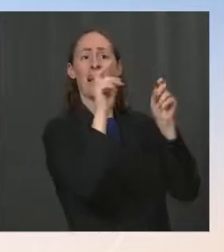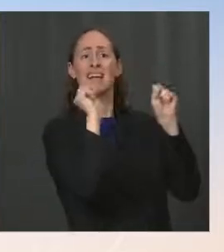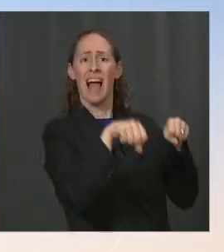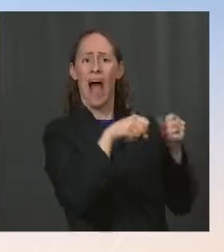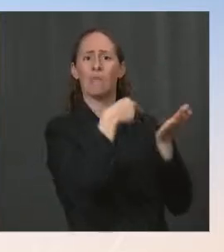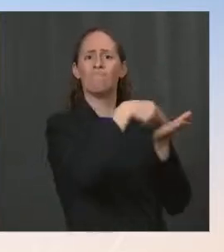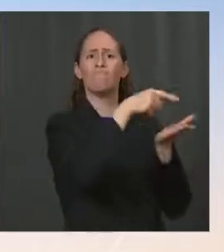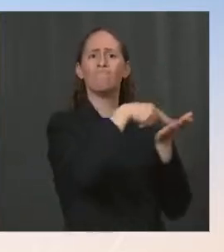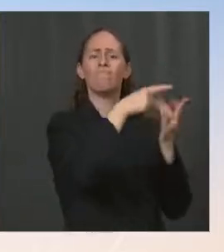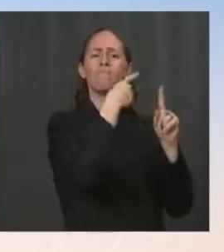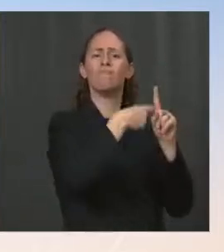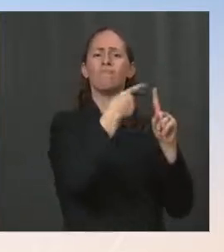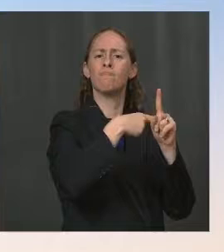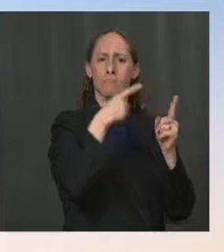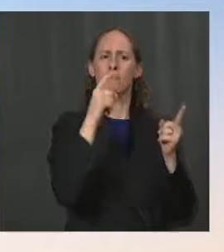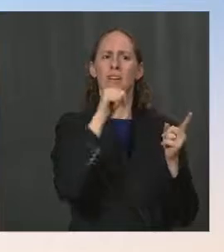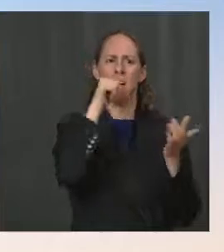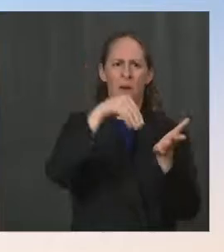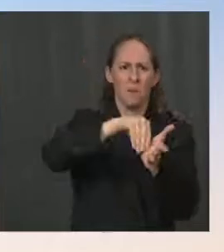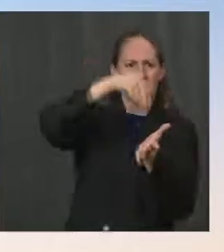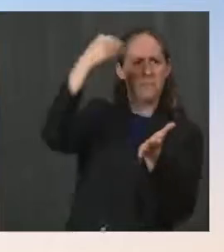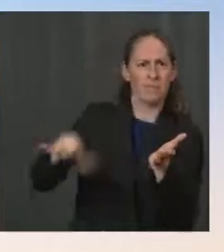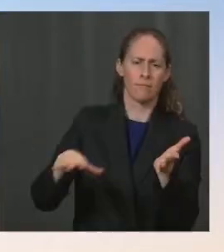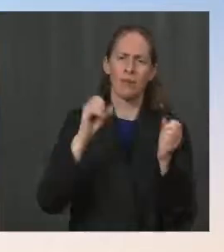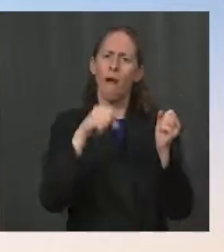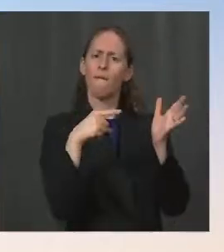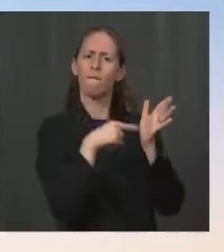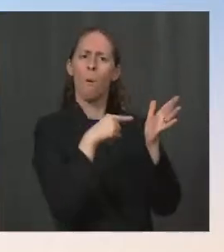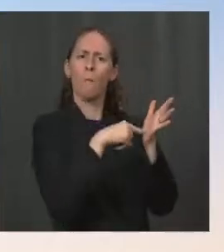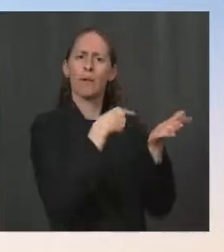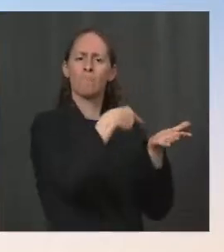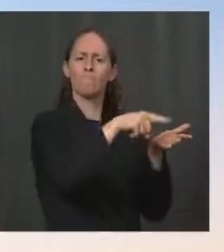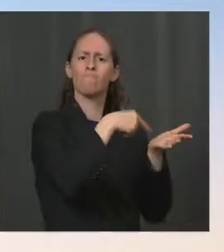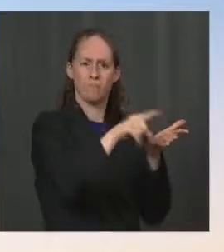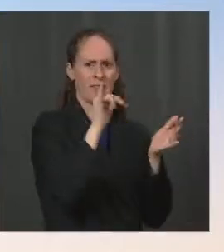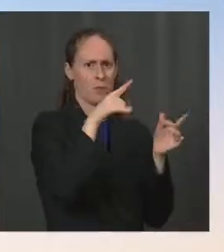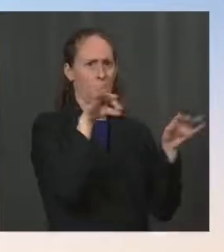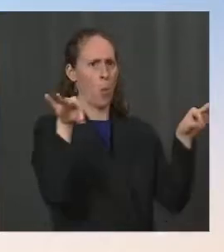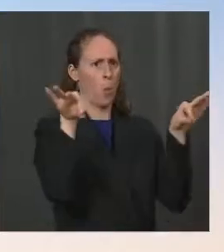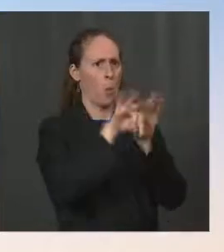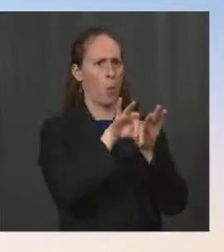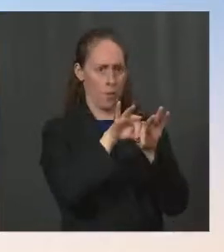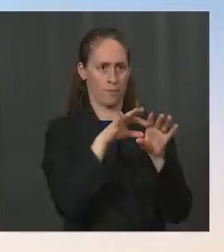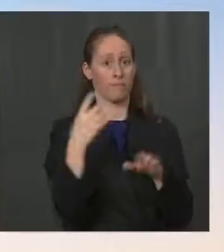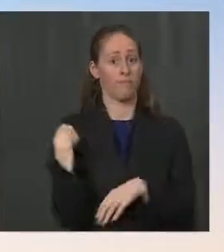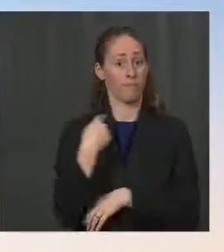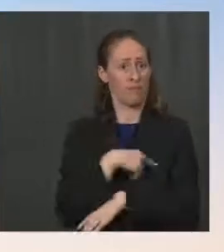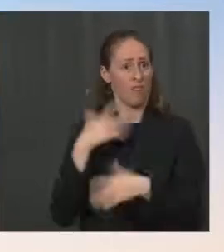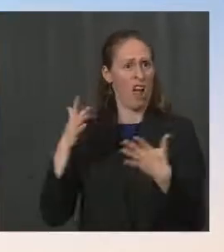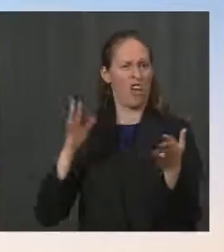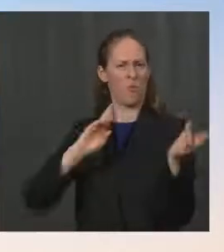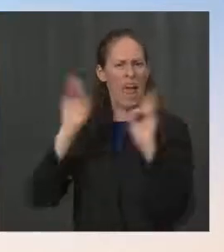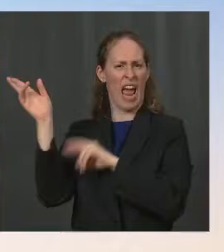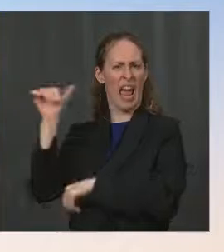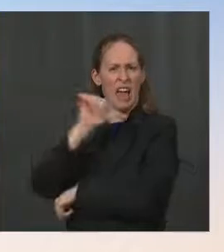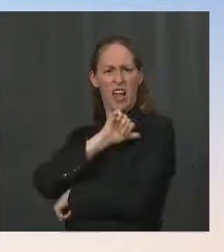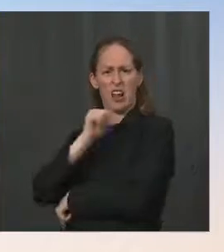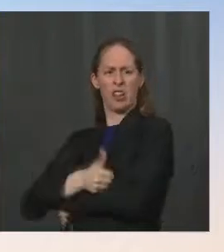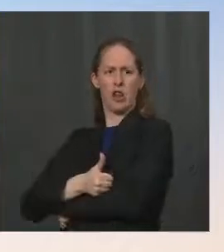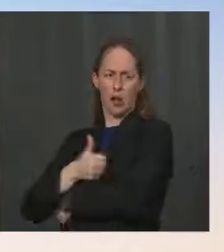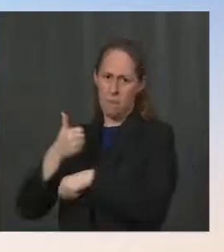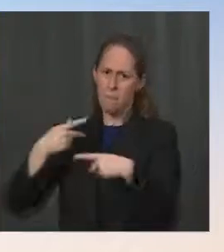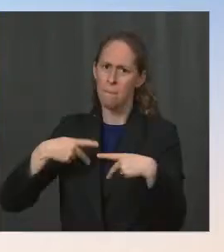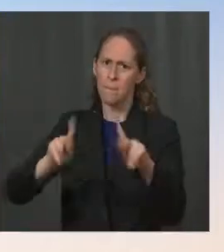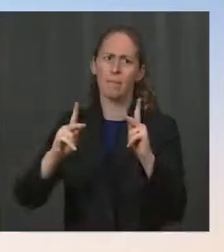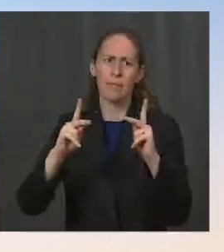market. These steps leverage existing authorities and dedicate additional resources to affordable housing. Specifically, they will boost the supply